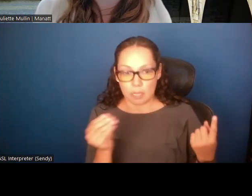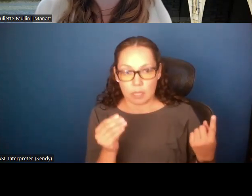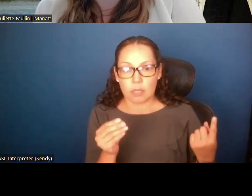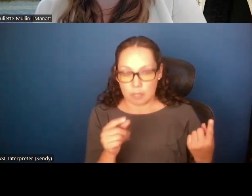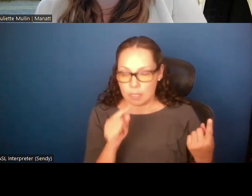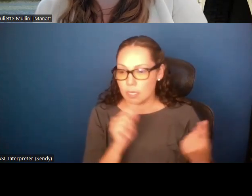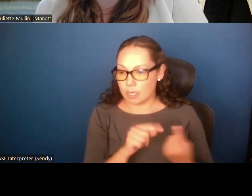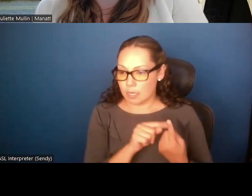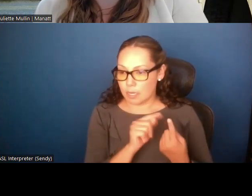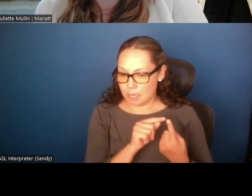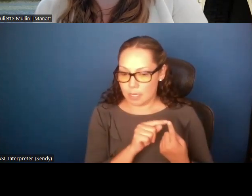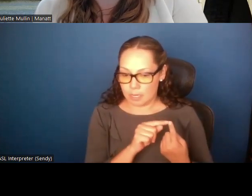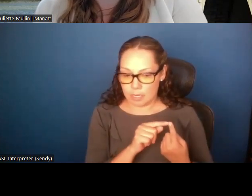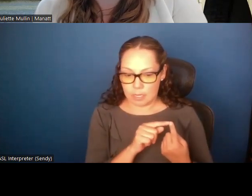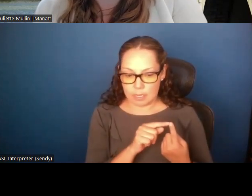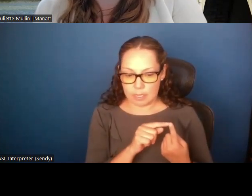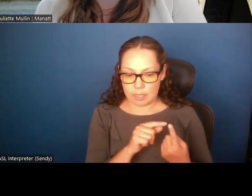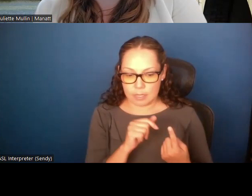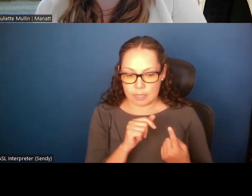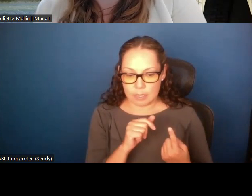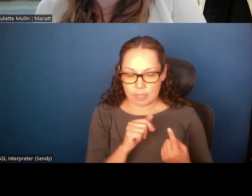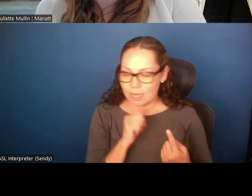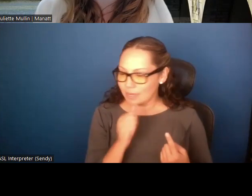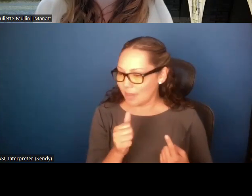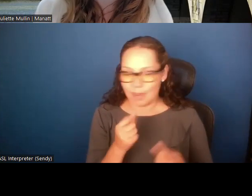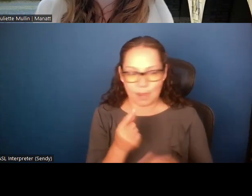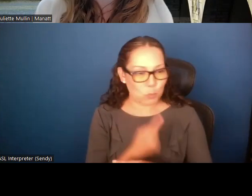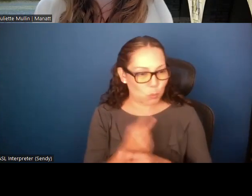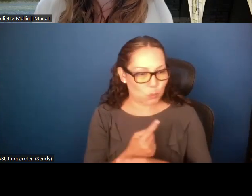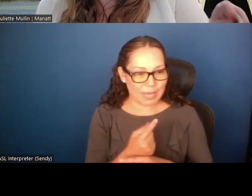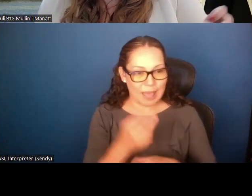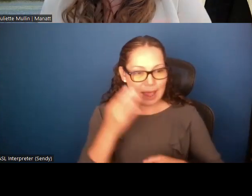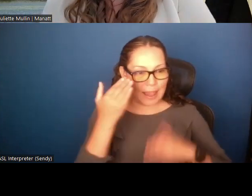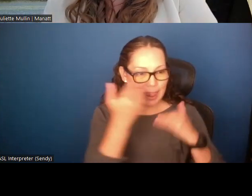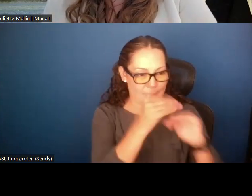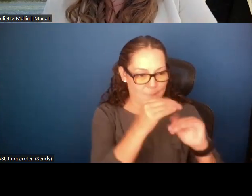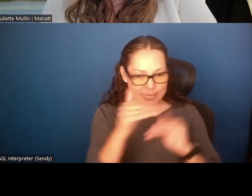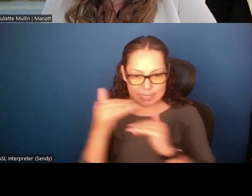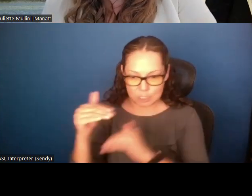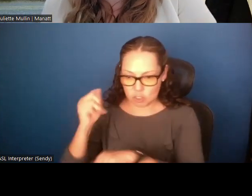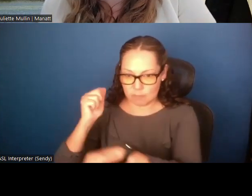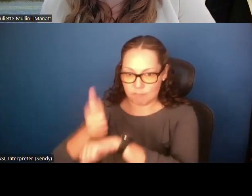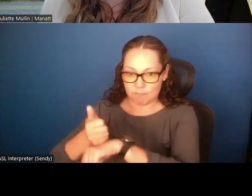vestige of the inappropriate limitations that were put on.